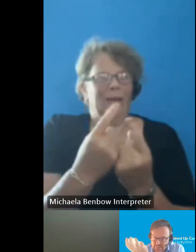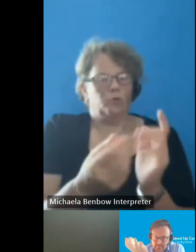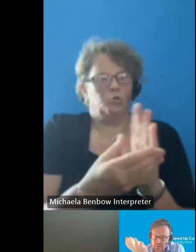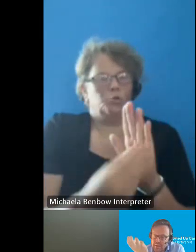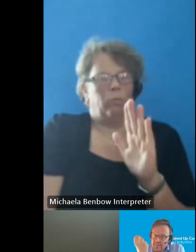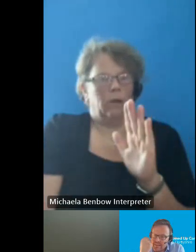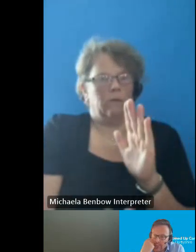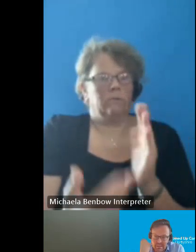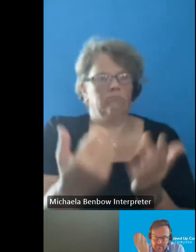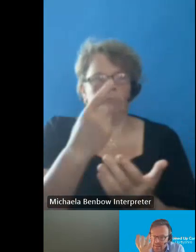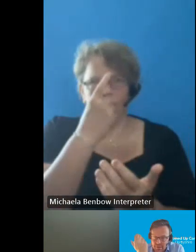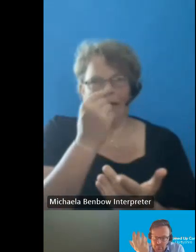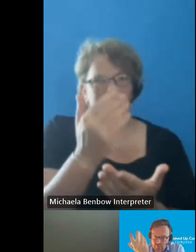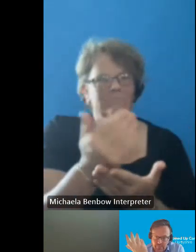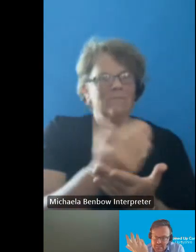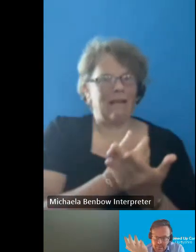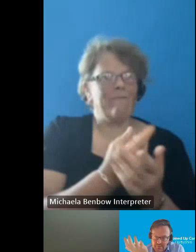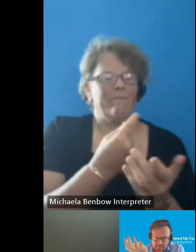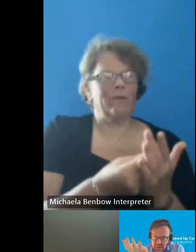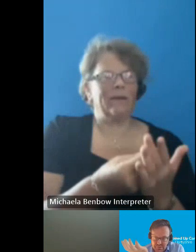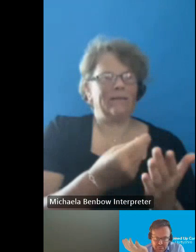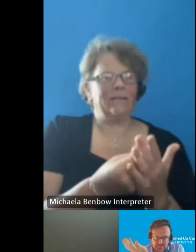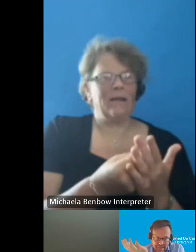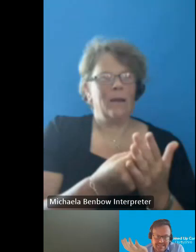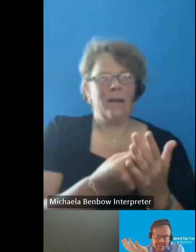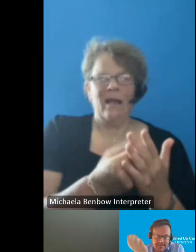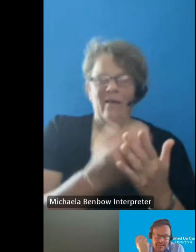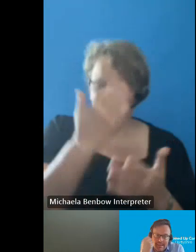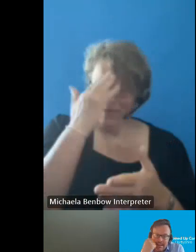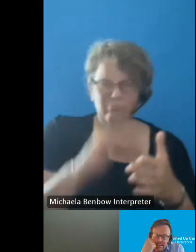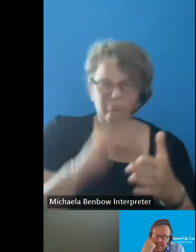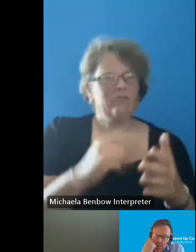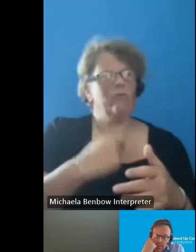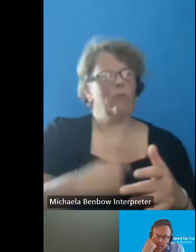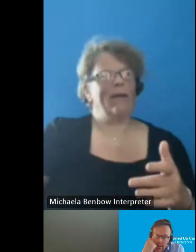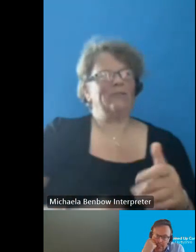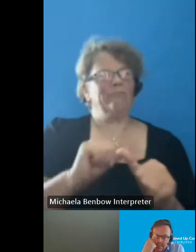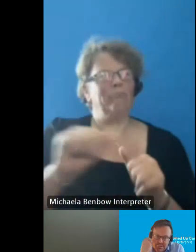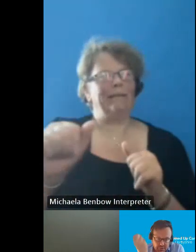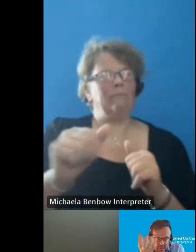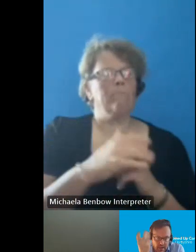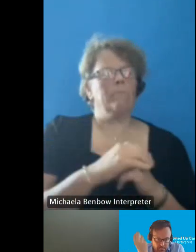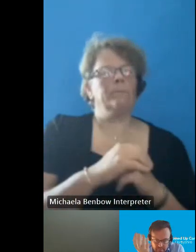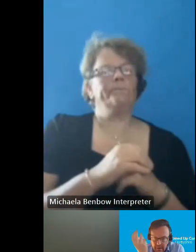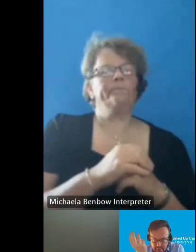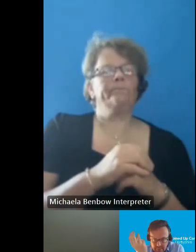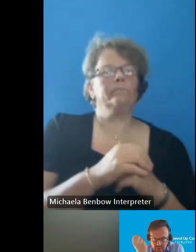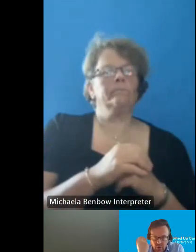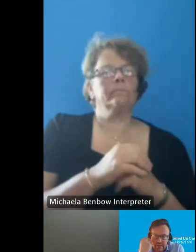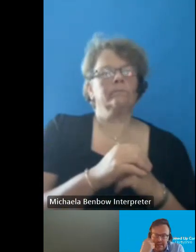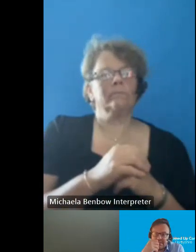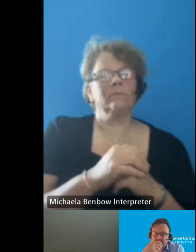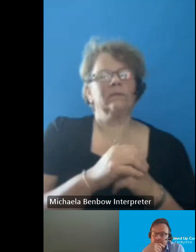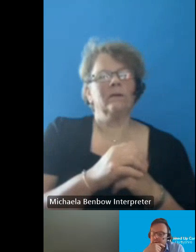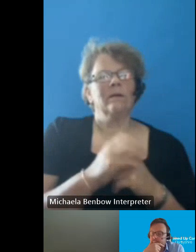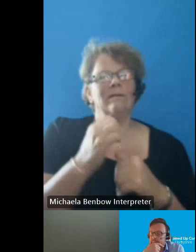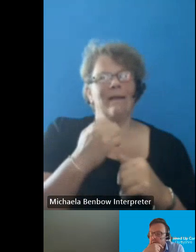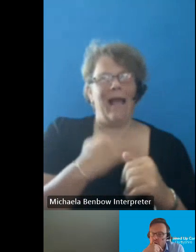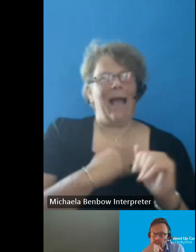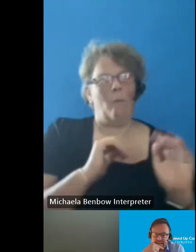can save some money and we can make the overall experience of patients much better. So certainly our provider